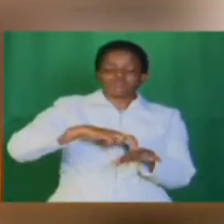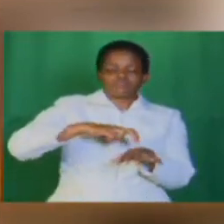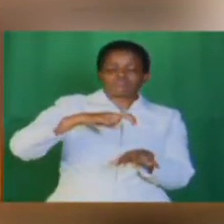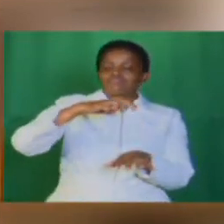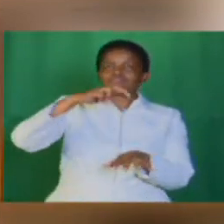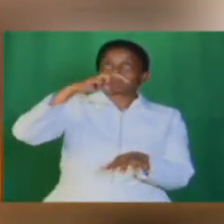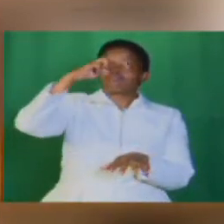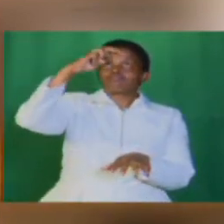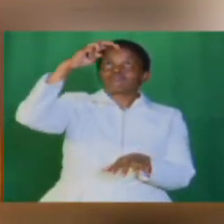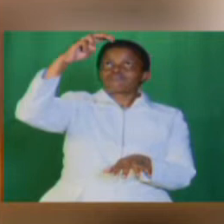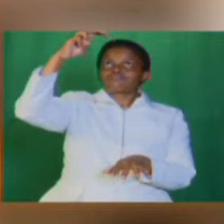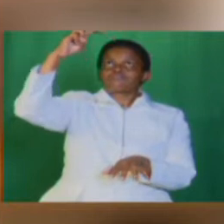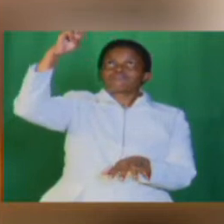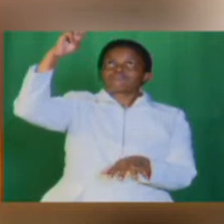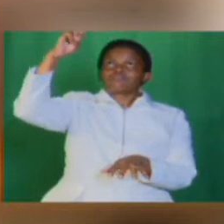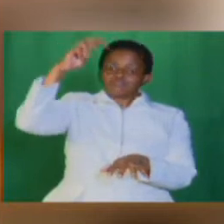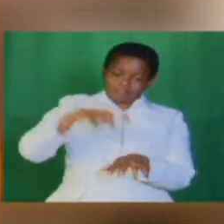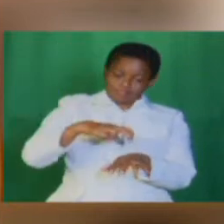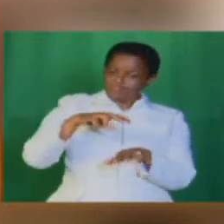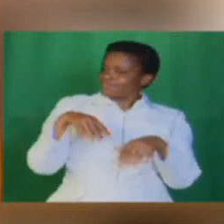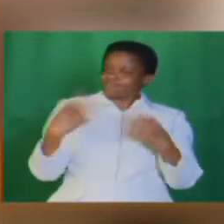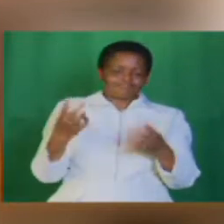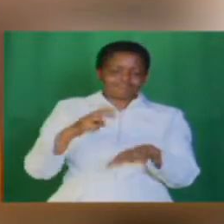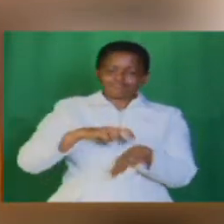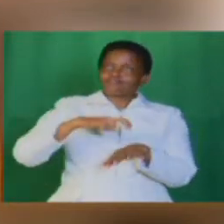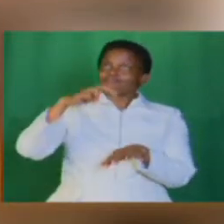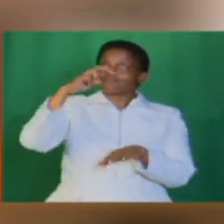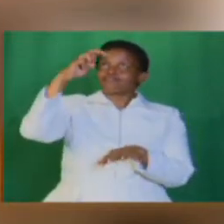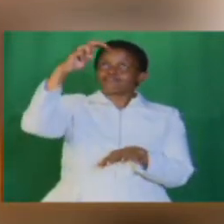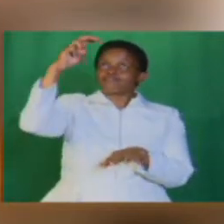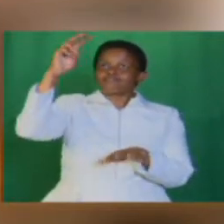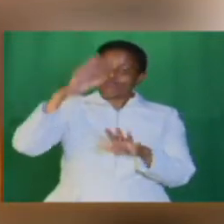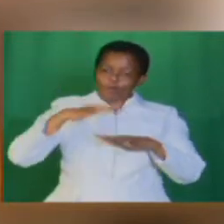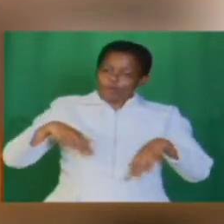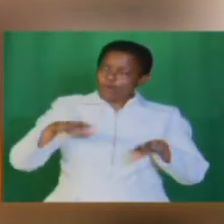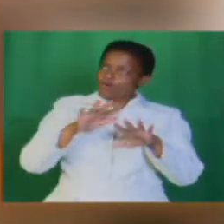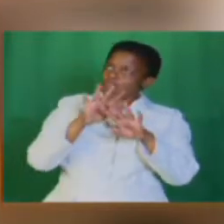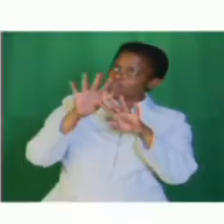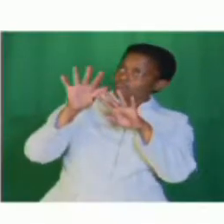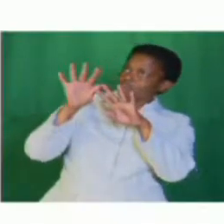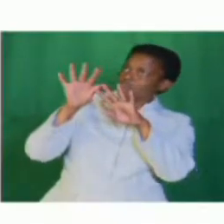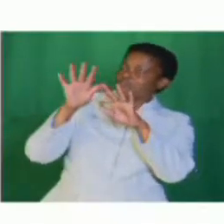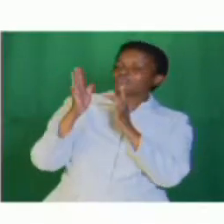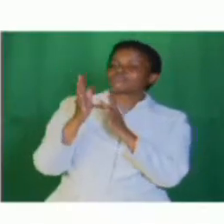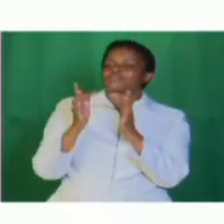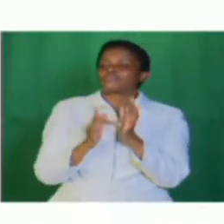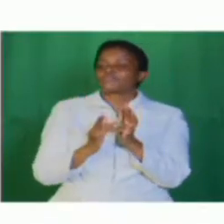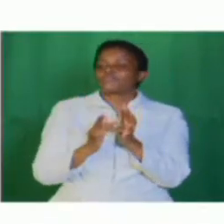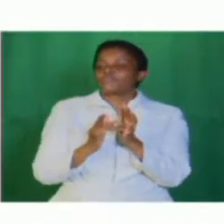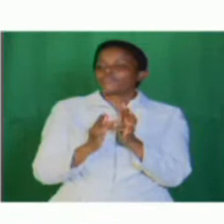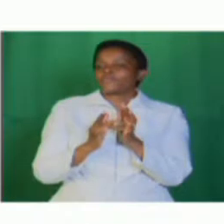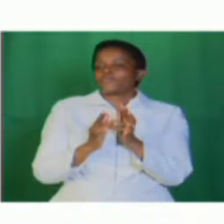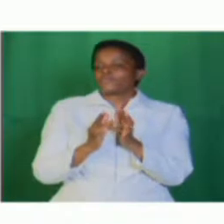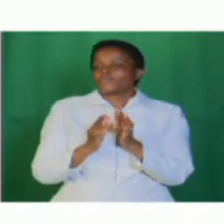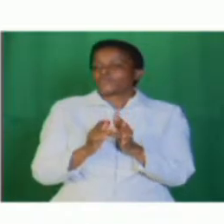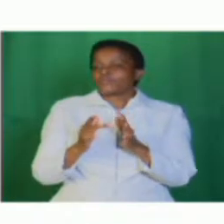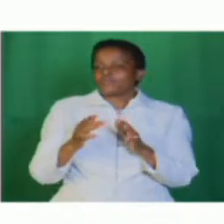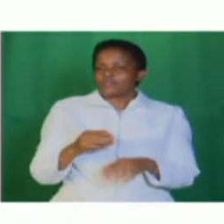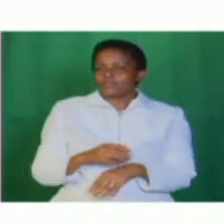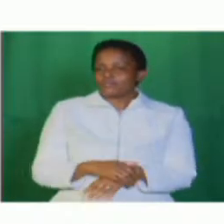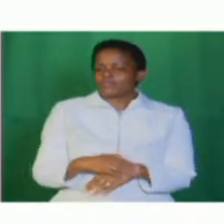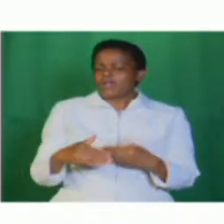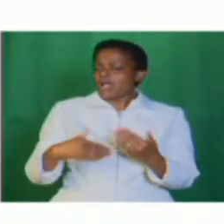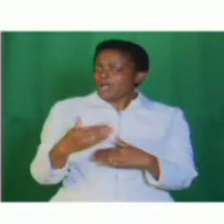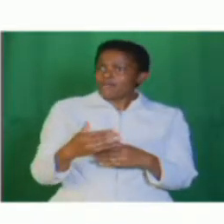He just went up. So everyone saw him going up. After seeing all these wonders,